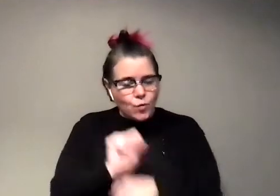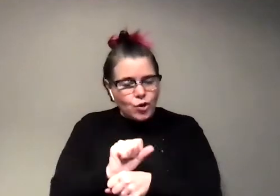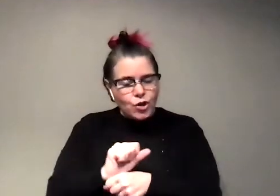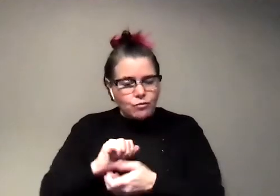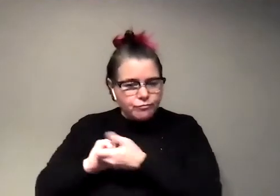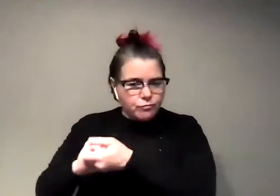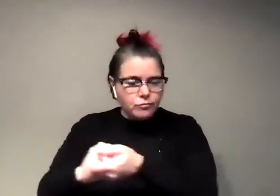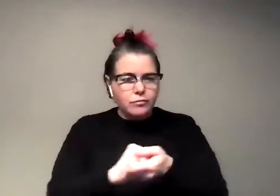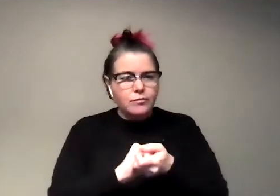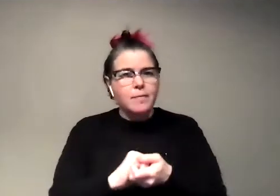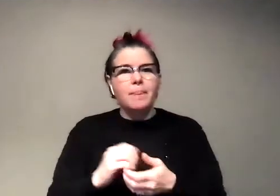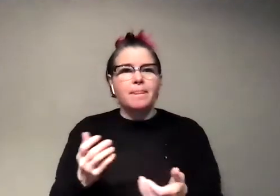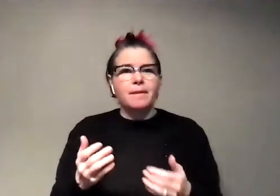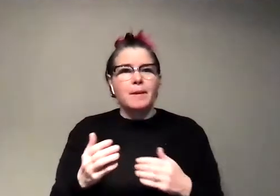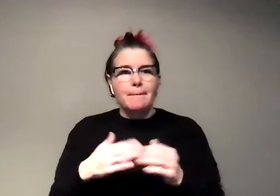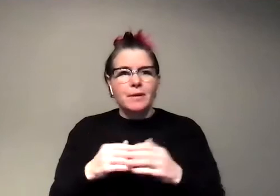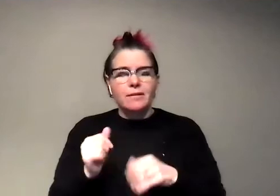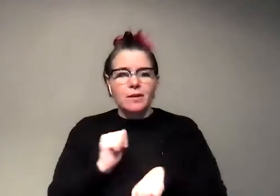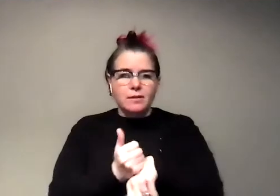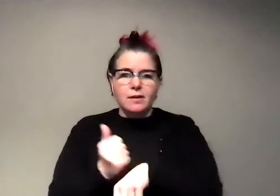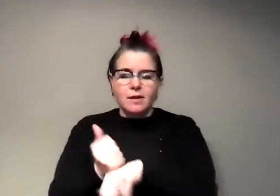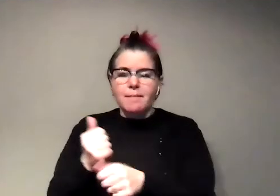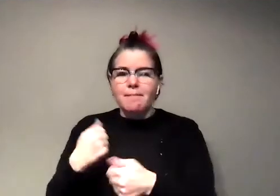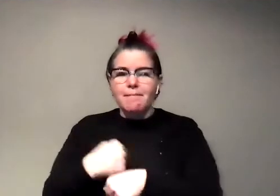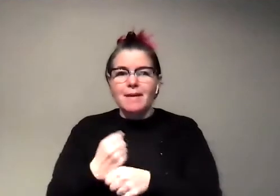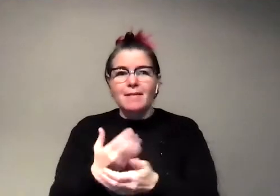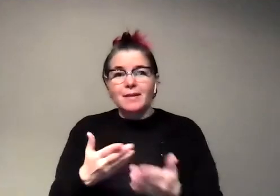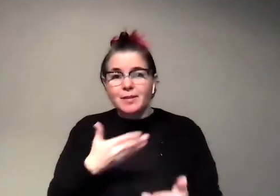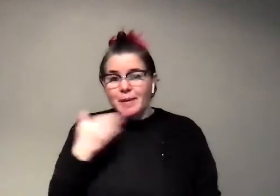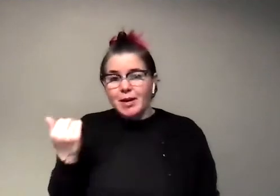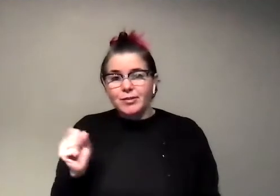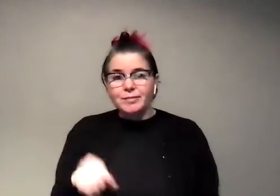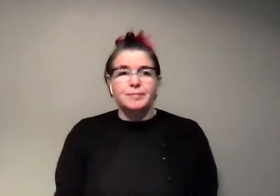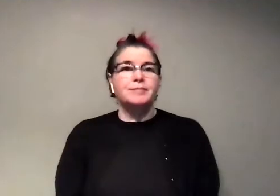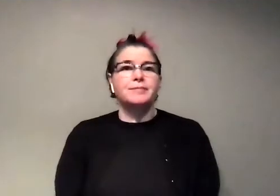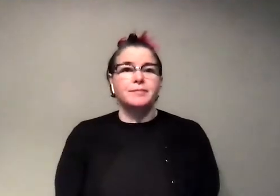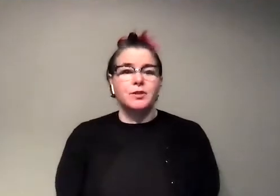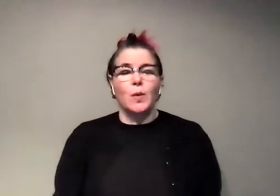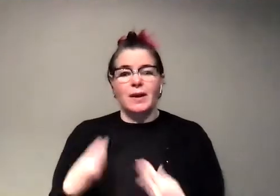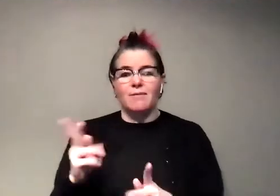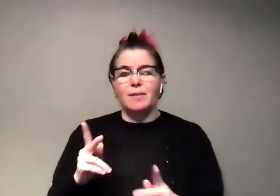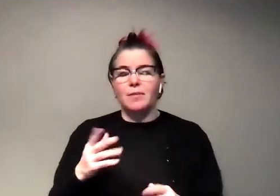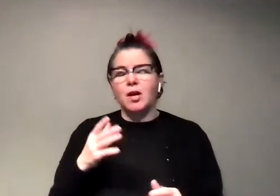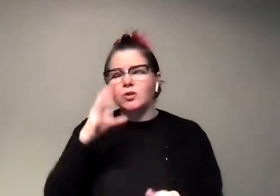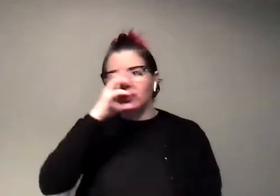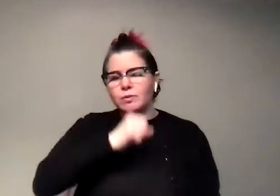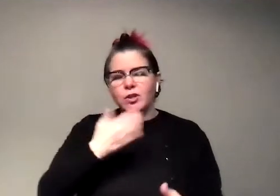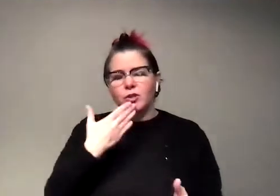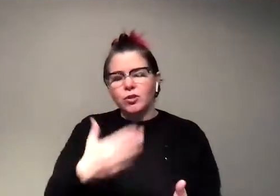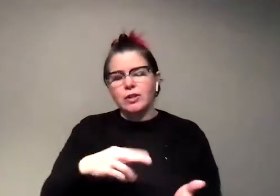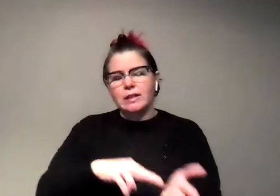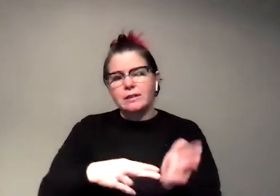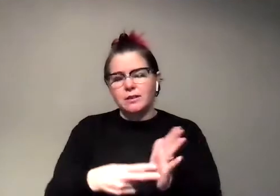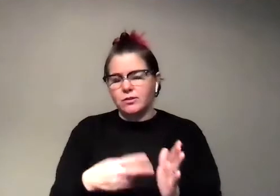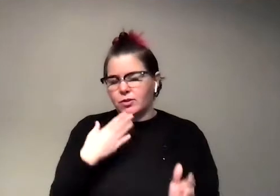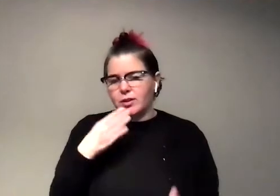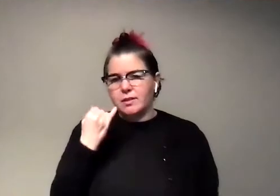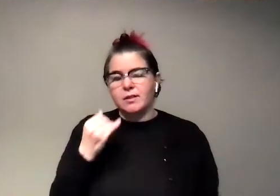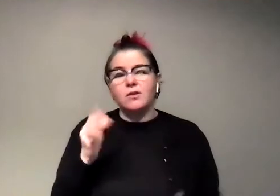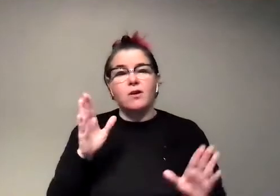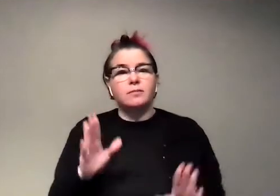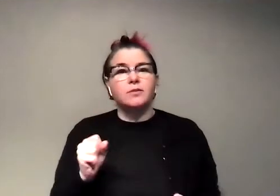build coalitions to make everything better. Mm-hmm. And yeah, giving everyone grace and assuming good intentions is a good idea. Okay, awesome. So